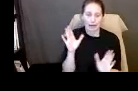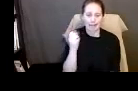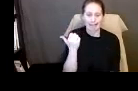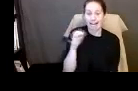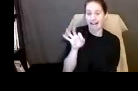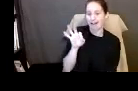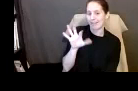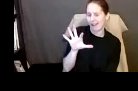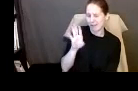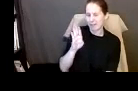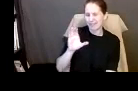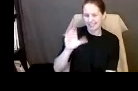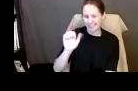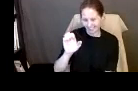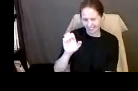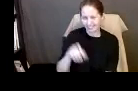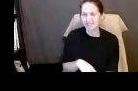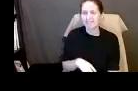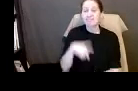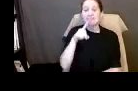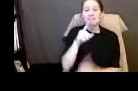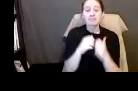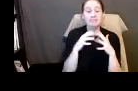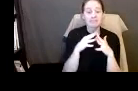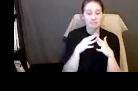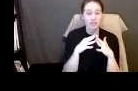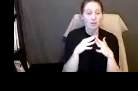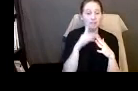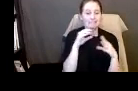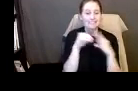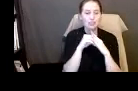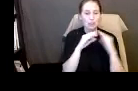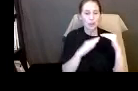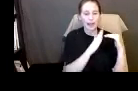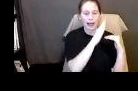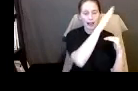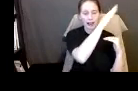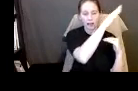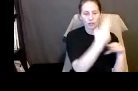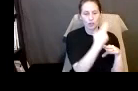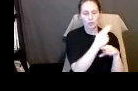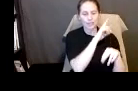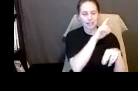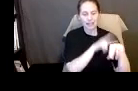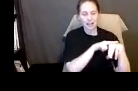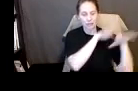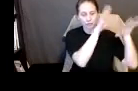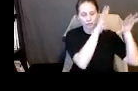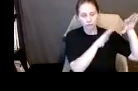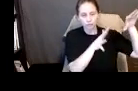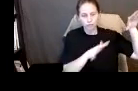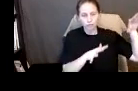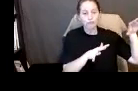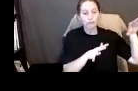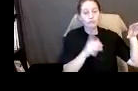is. And it was built onto a hill using the hill's natural topography and